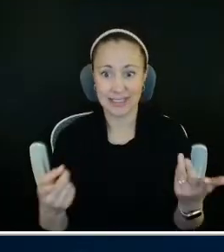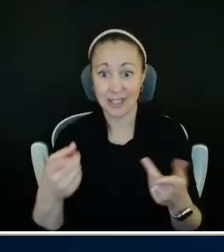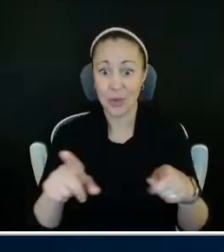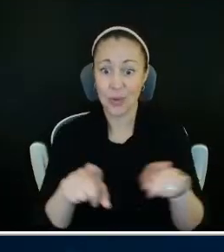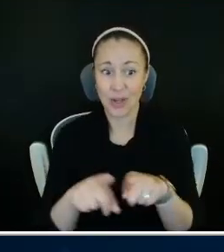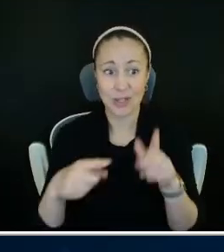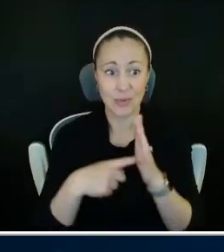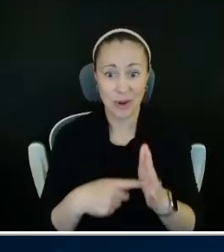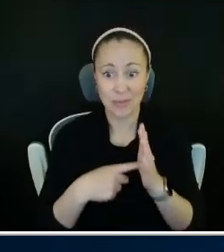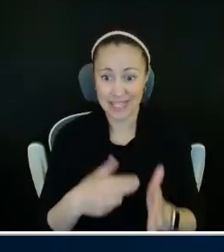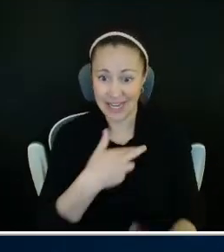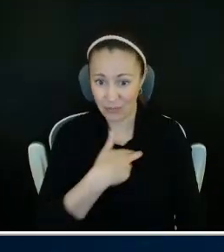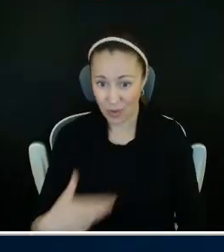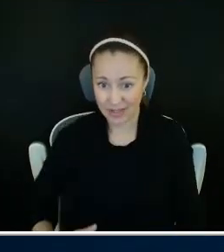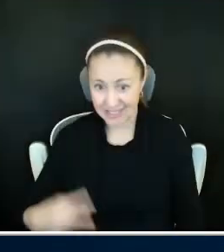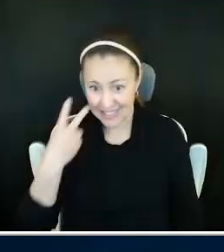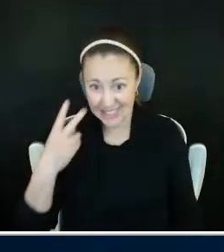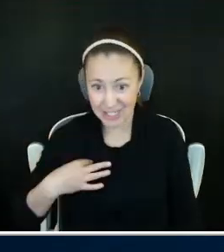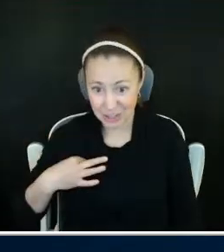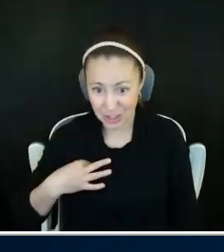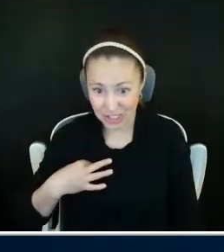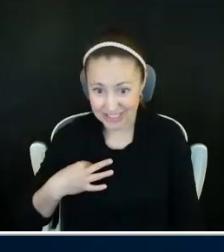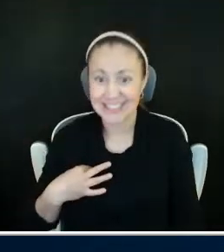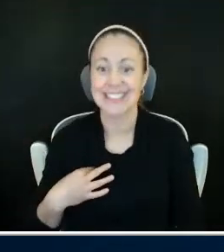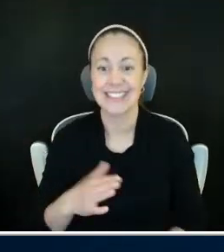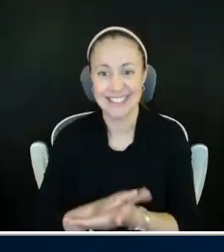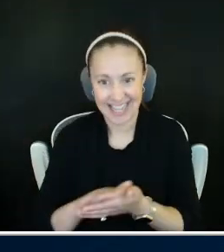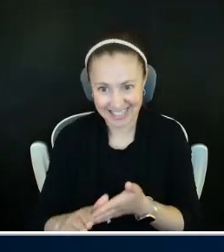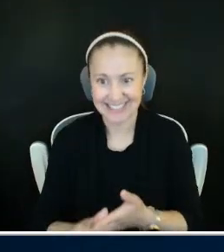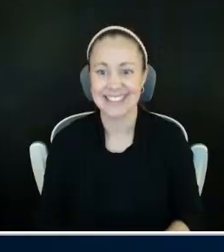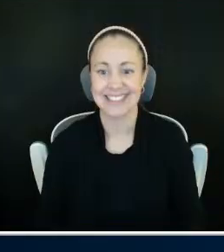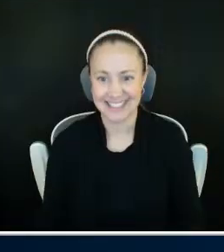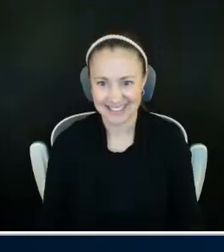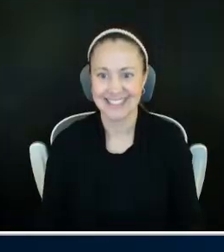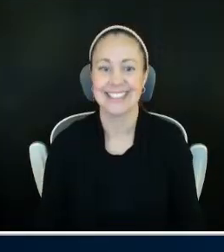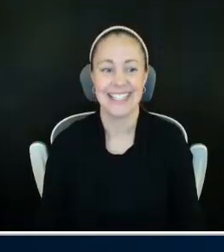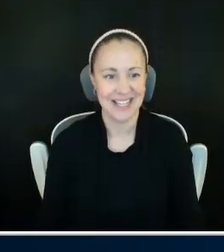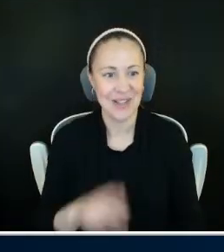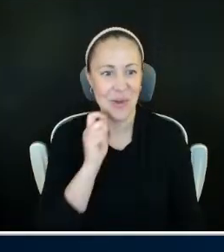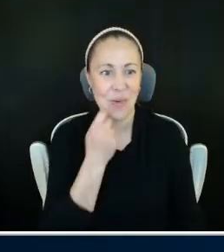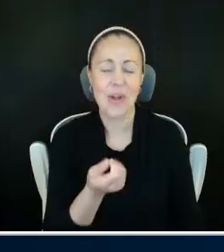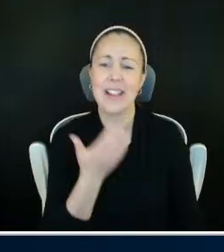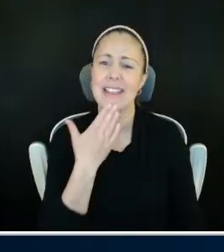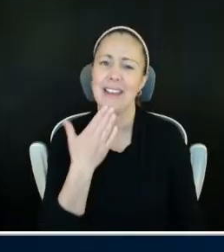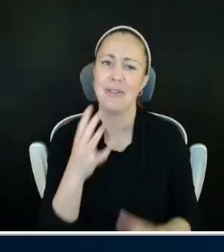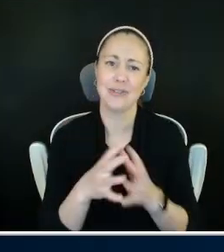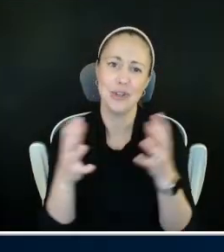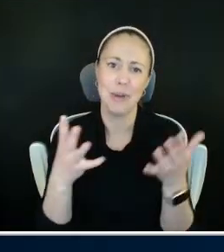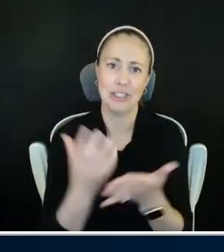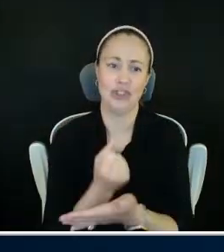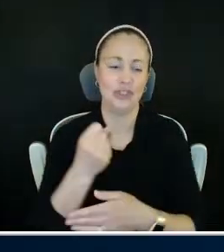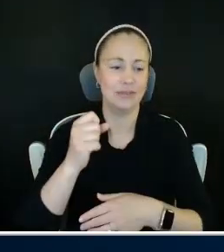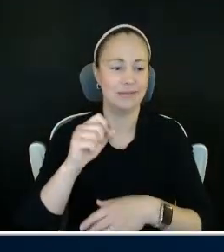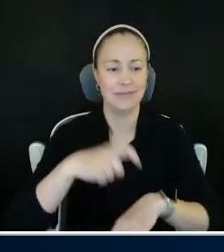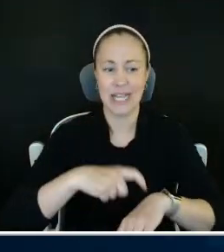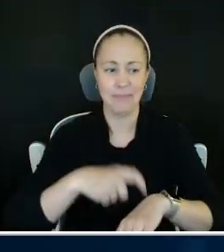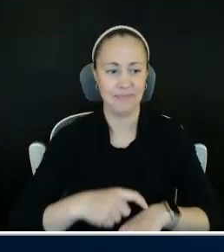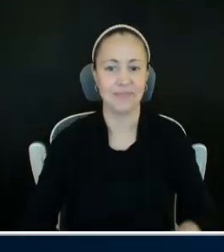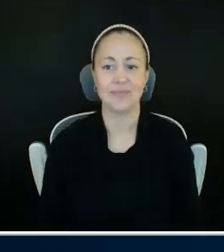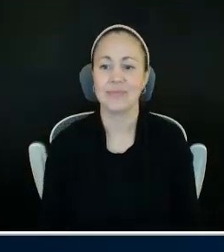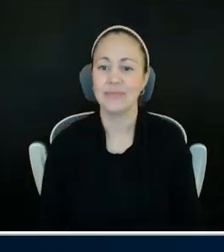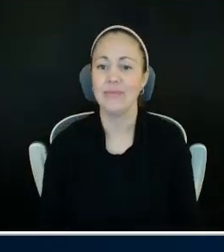shirt. Nice. It's got a shirt on. Well, thank you for taking time out of your busy schedule. Lael, I want to start with